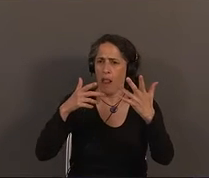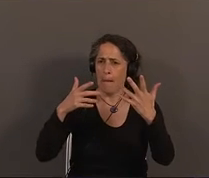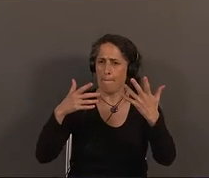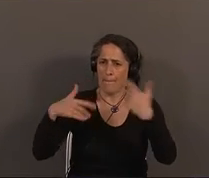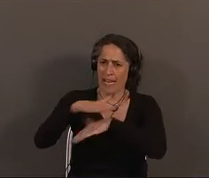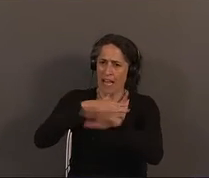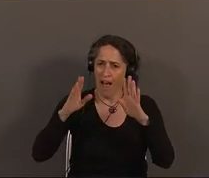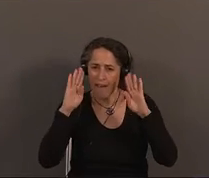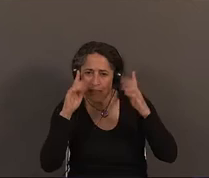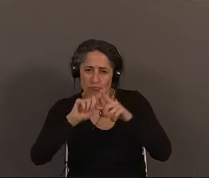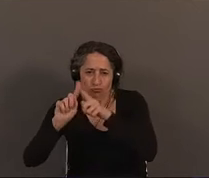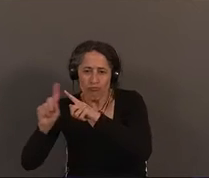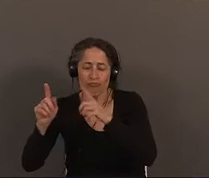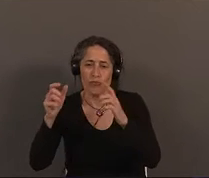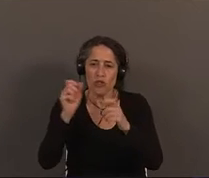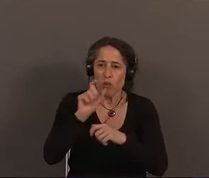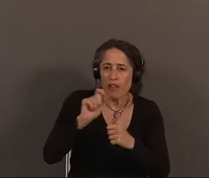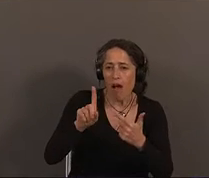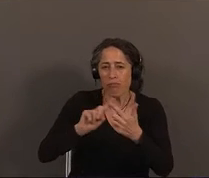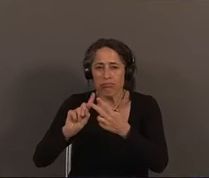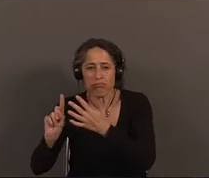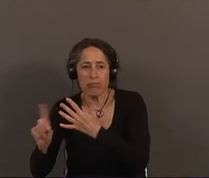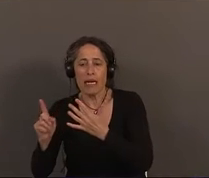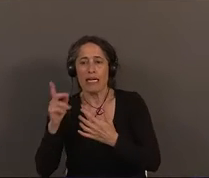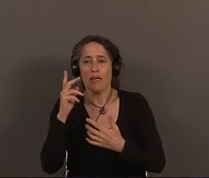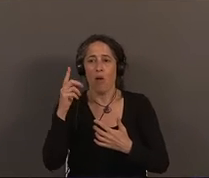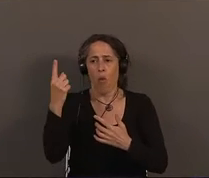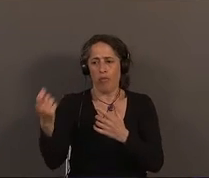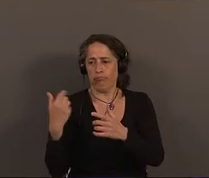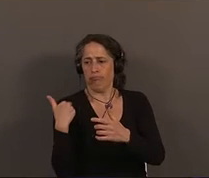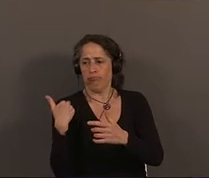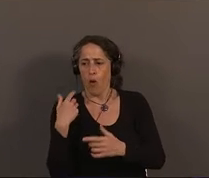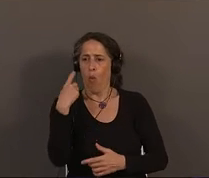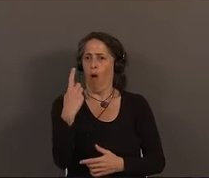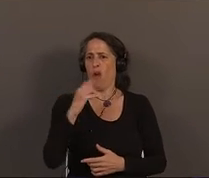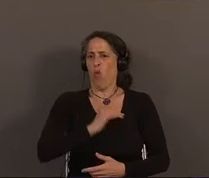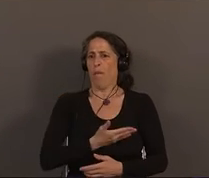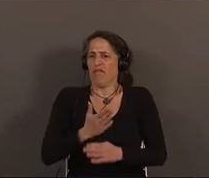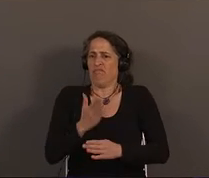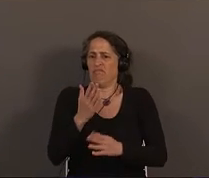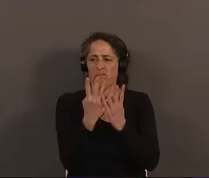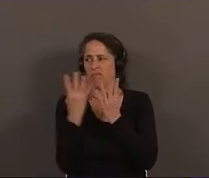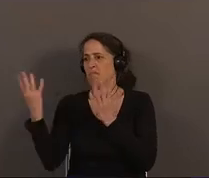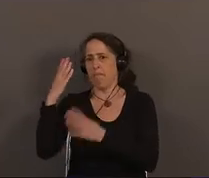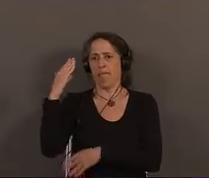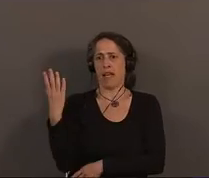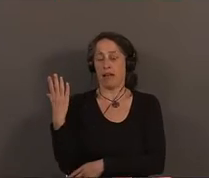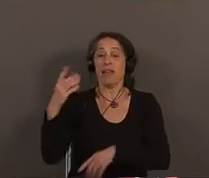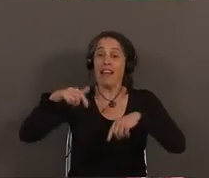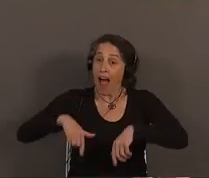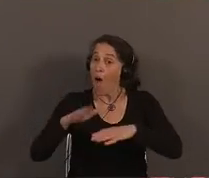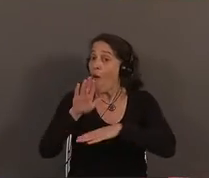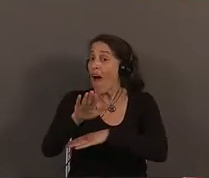for this occasion, so I'm very happy to welcome three ladies. And this afternoon, and so I